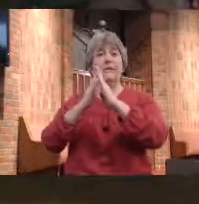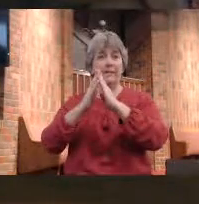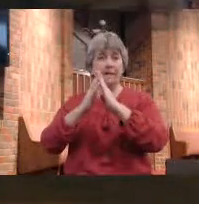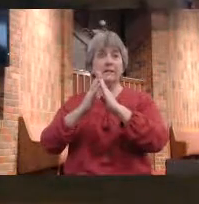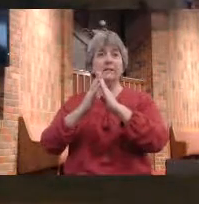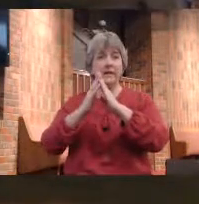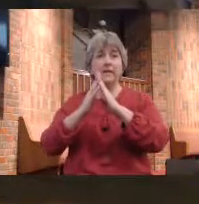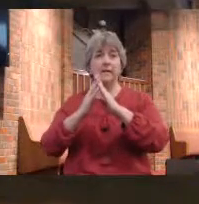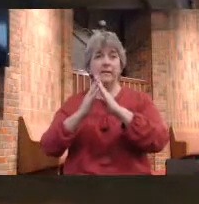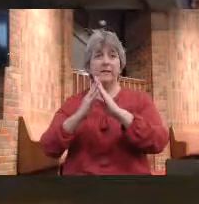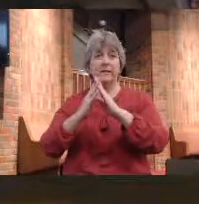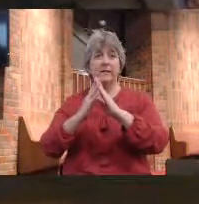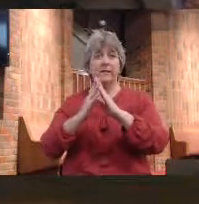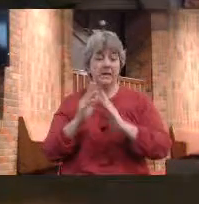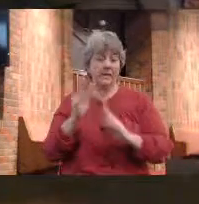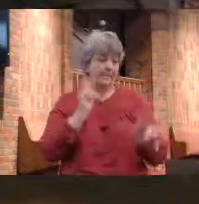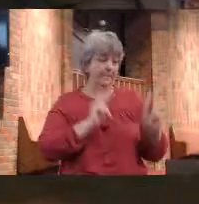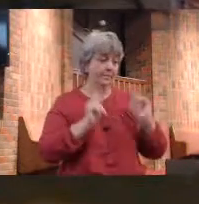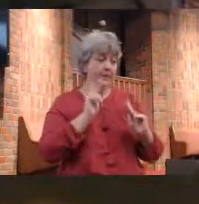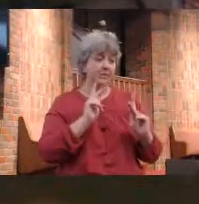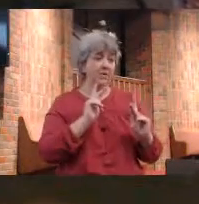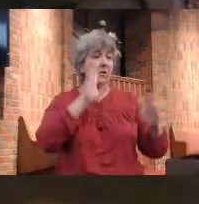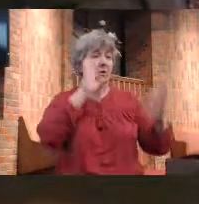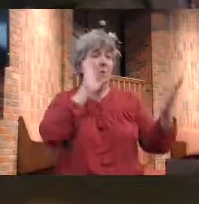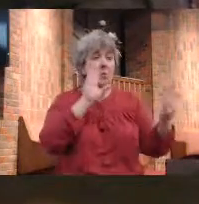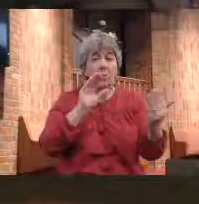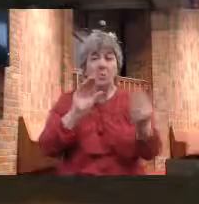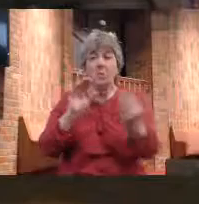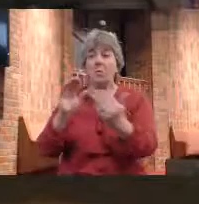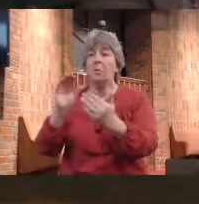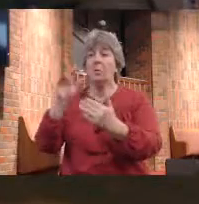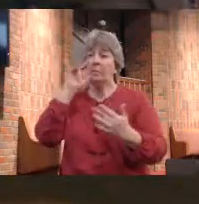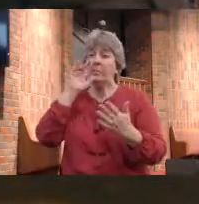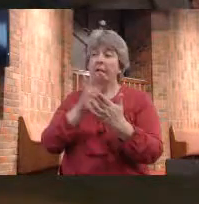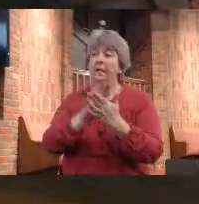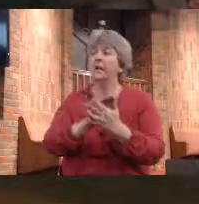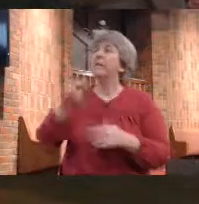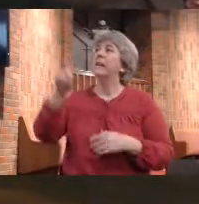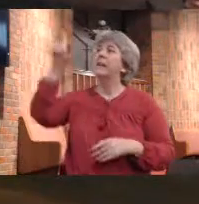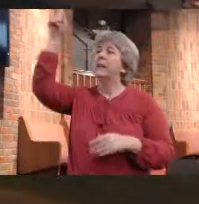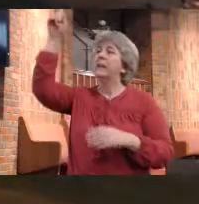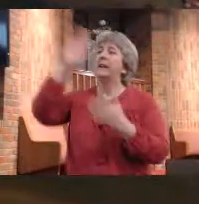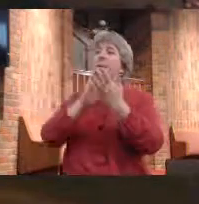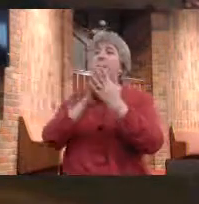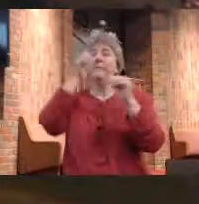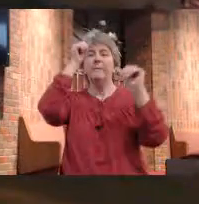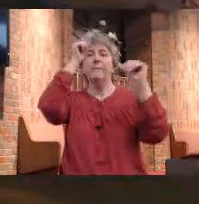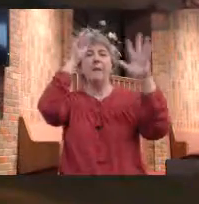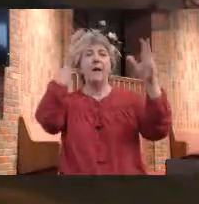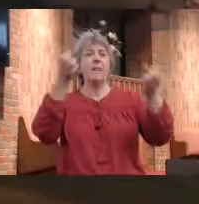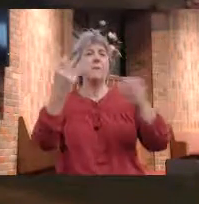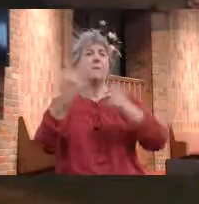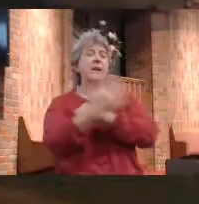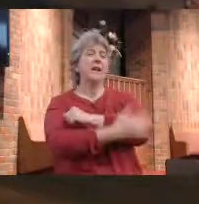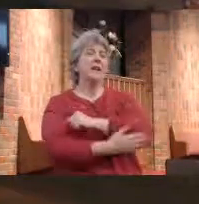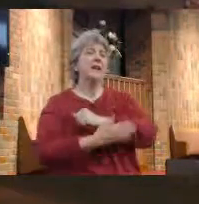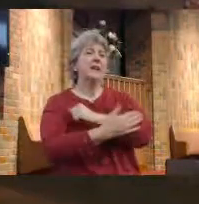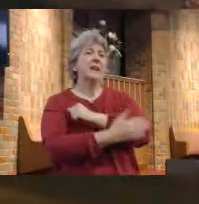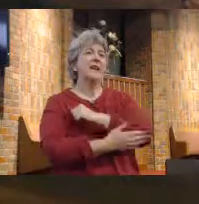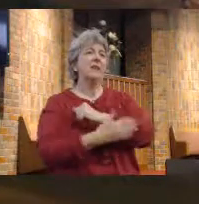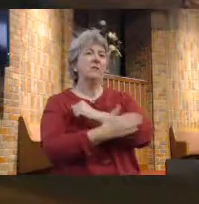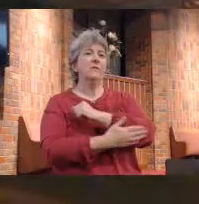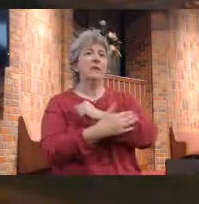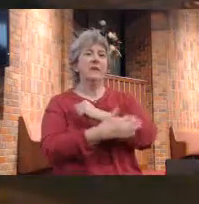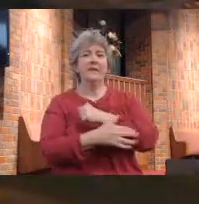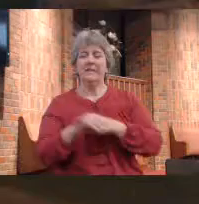who, contrary to hope, in hope believed so that he became the father of many nations according to what was spoken, so shall your